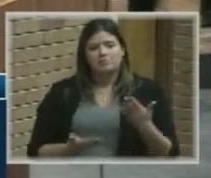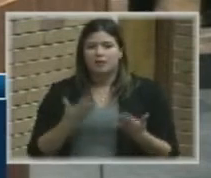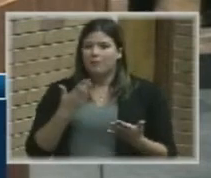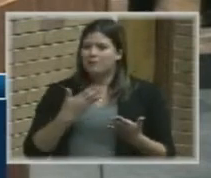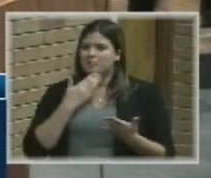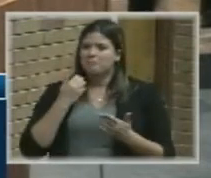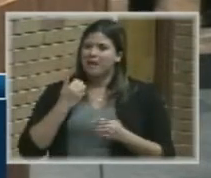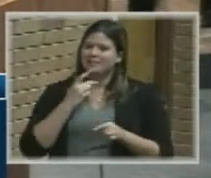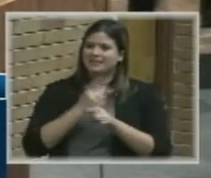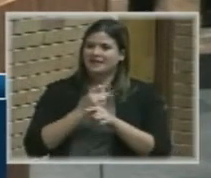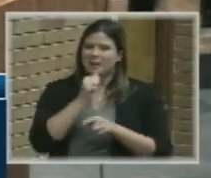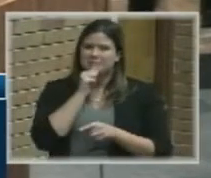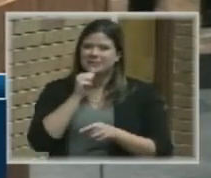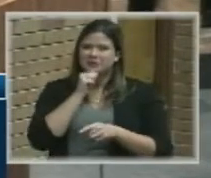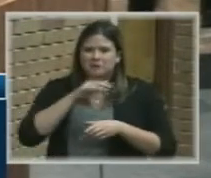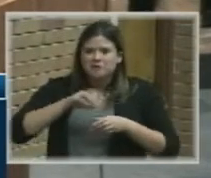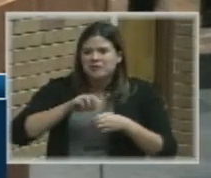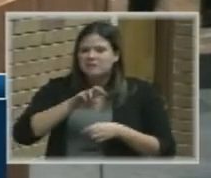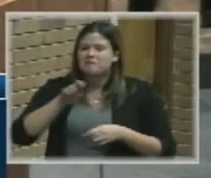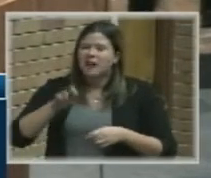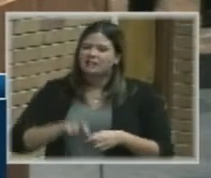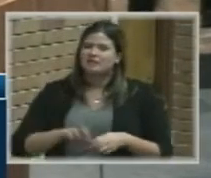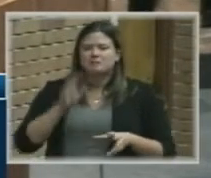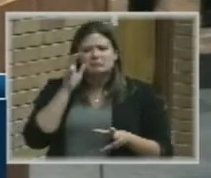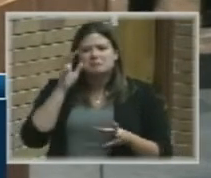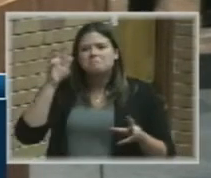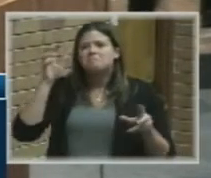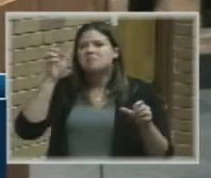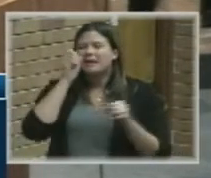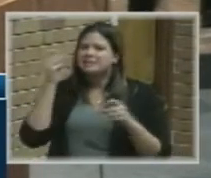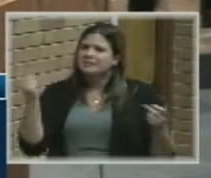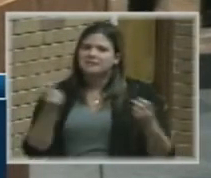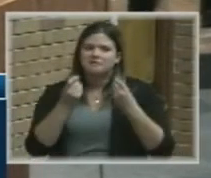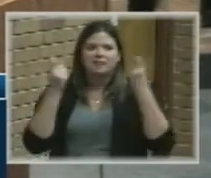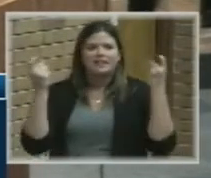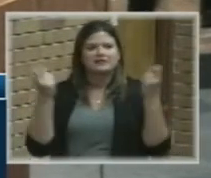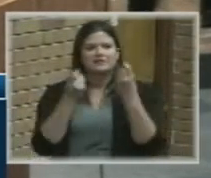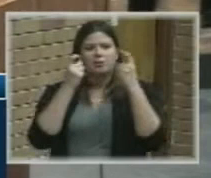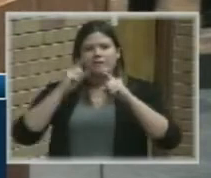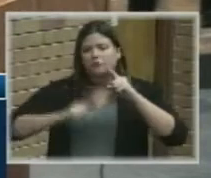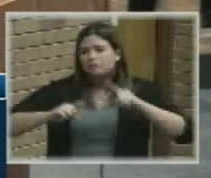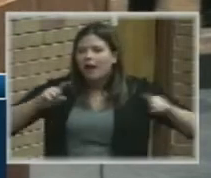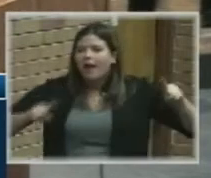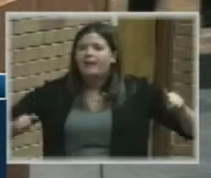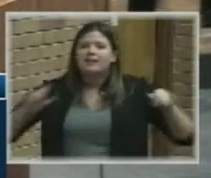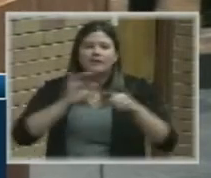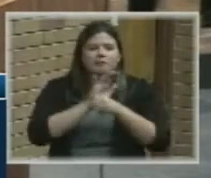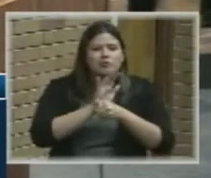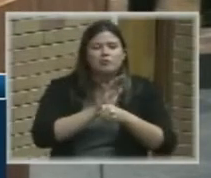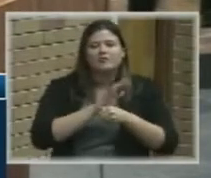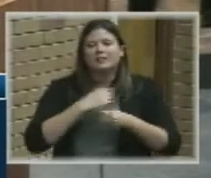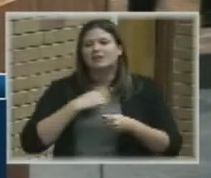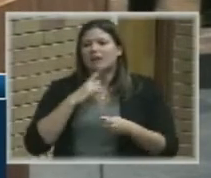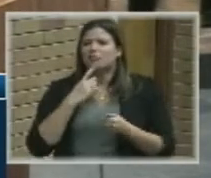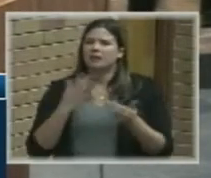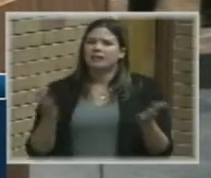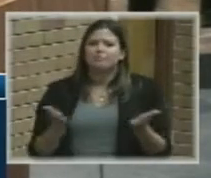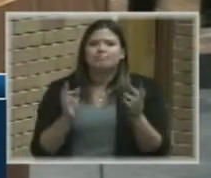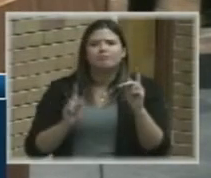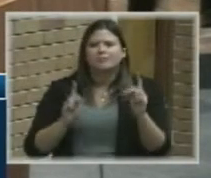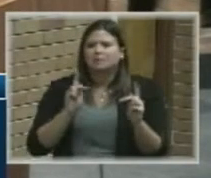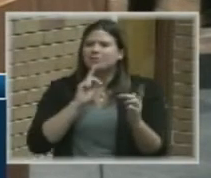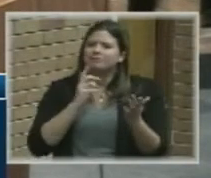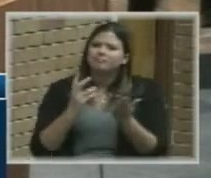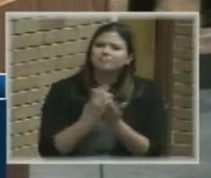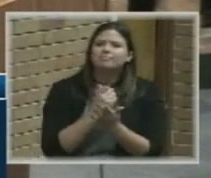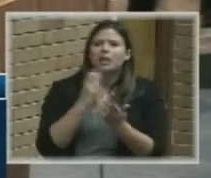kept secret in Rochester. It's an amazing festival. There are a variety of movies, and I really encourage people to take a